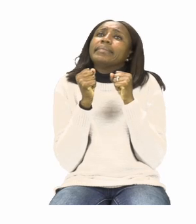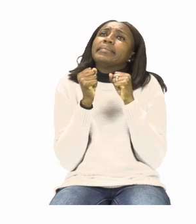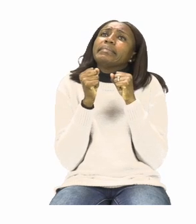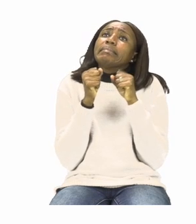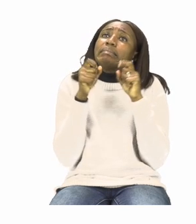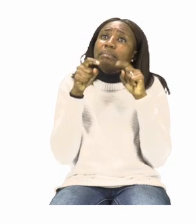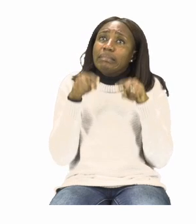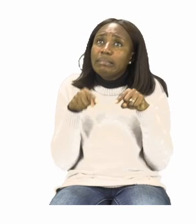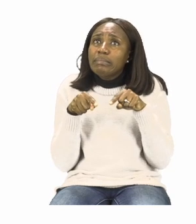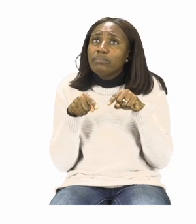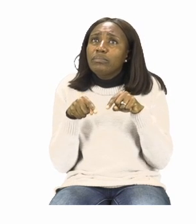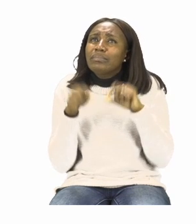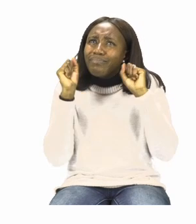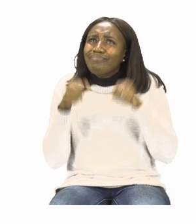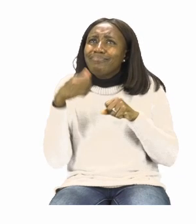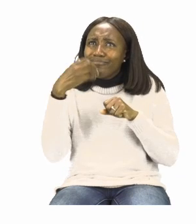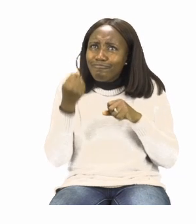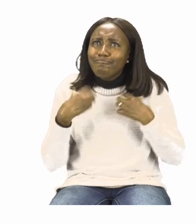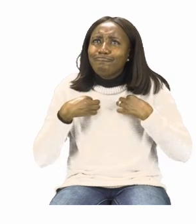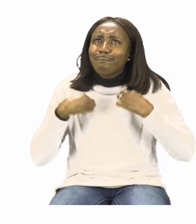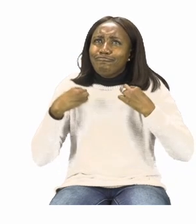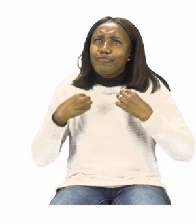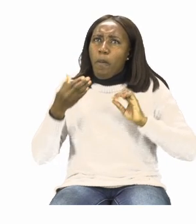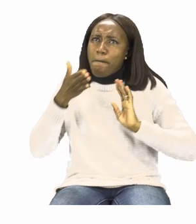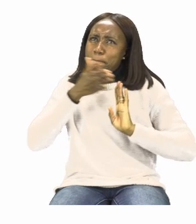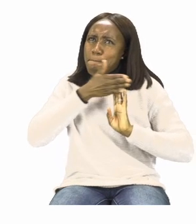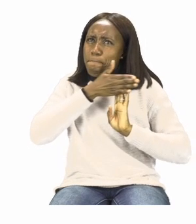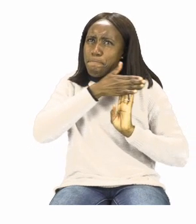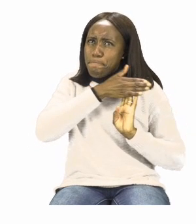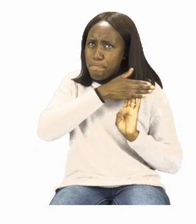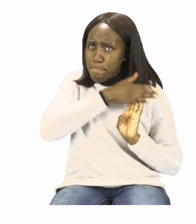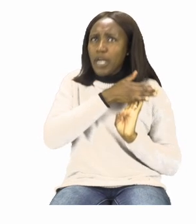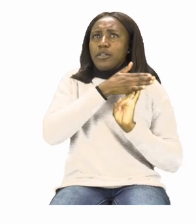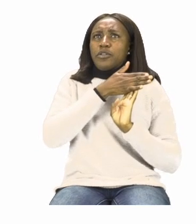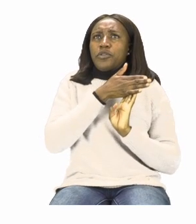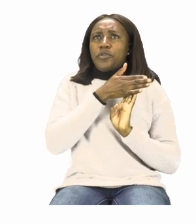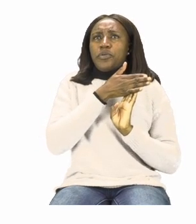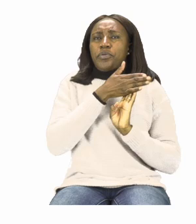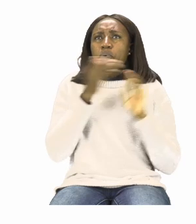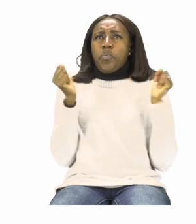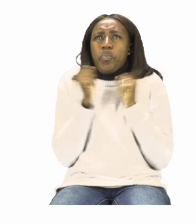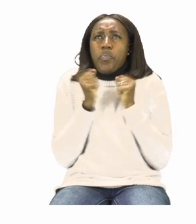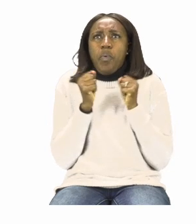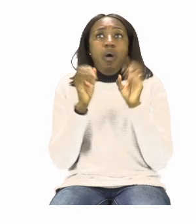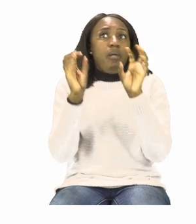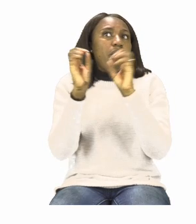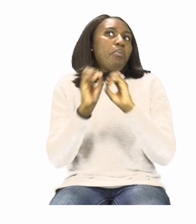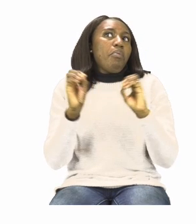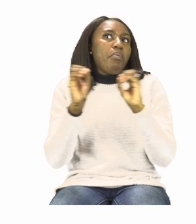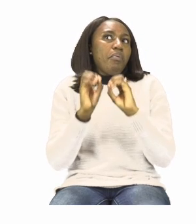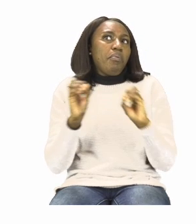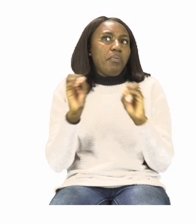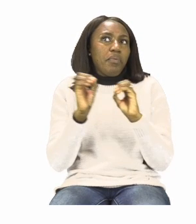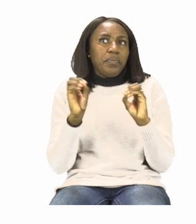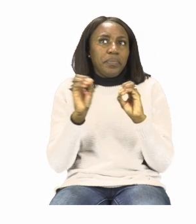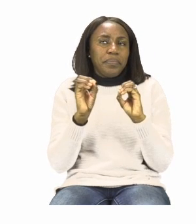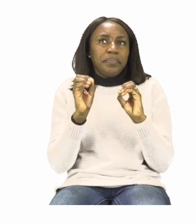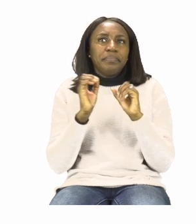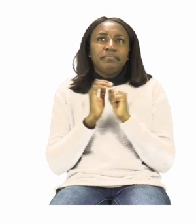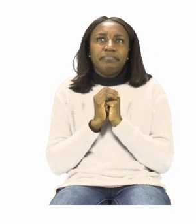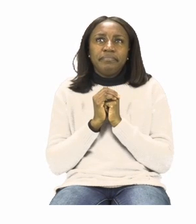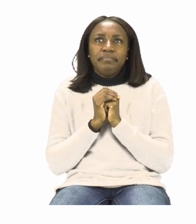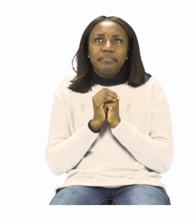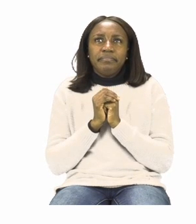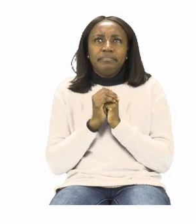to wear protective clothing to protect us from the cold weather. Now, if